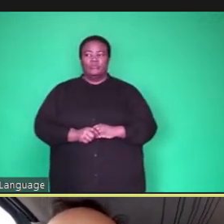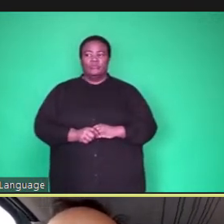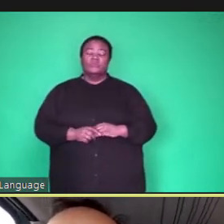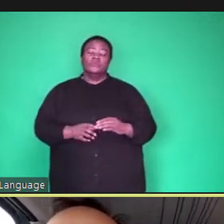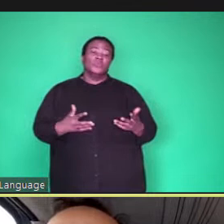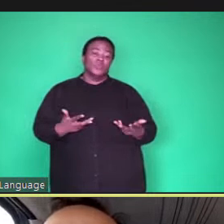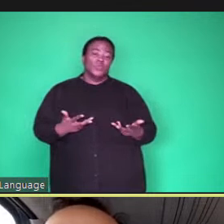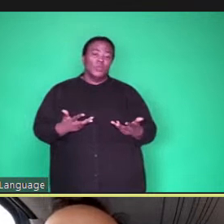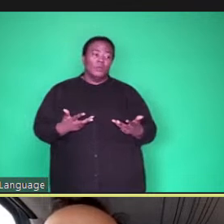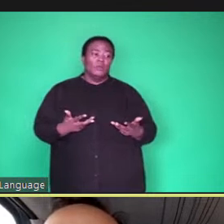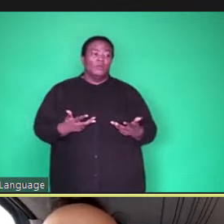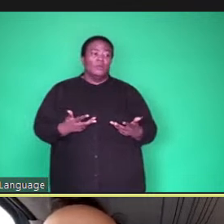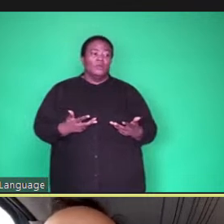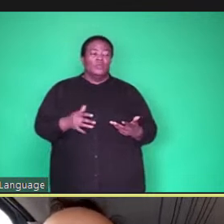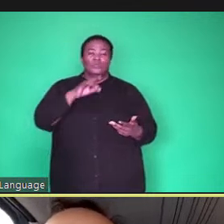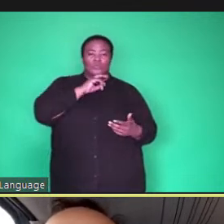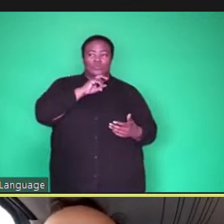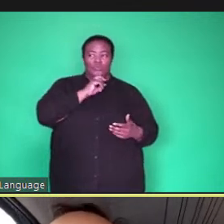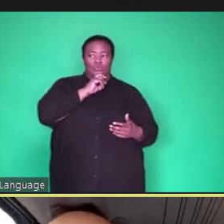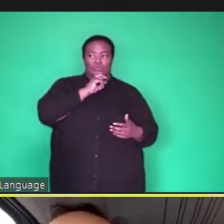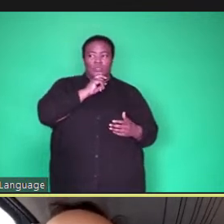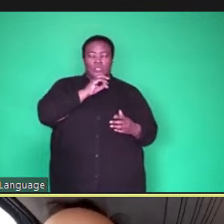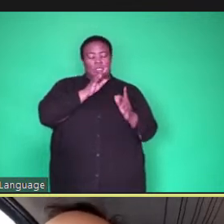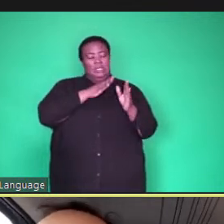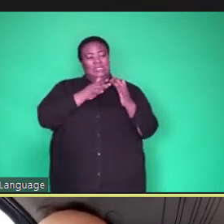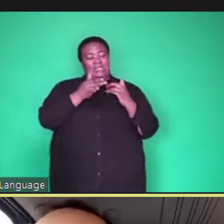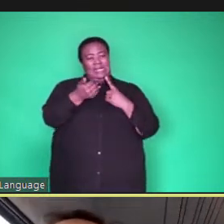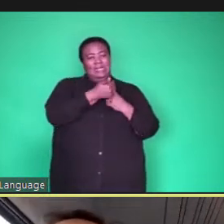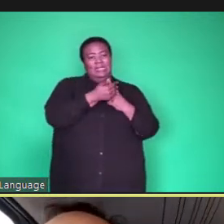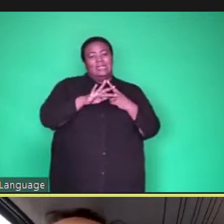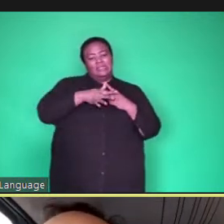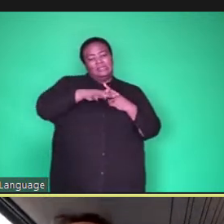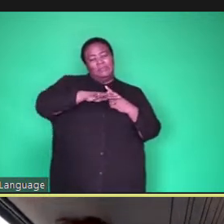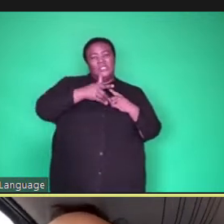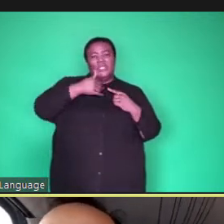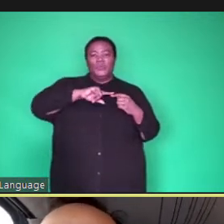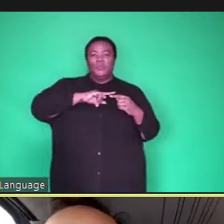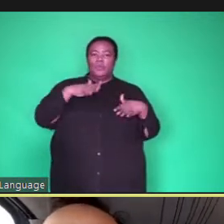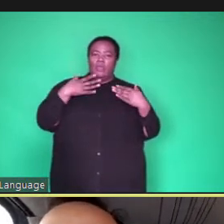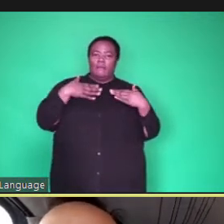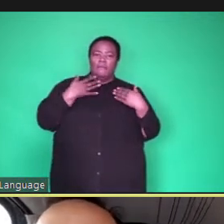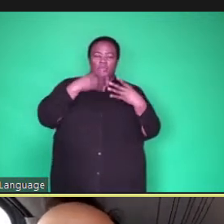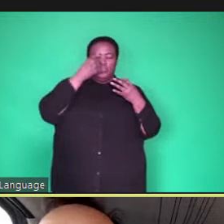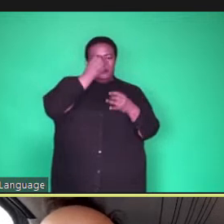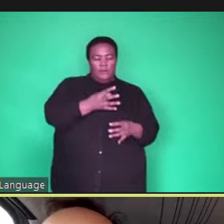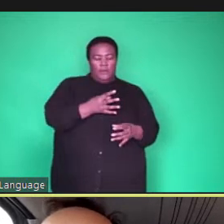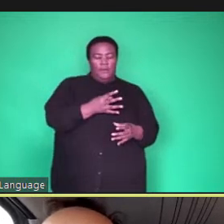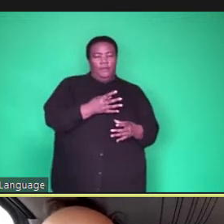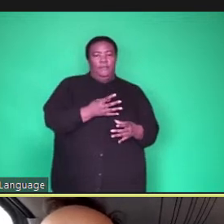So using the indirect estimation, we are pleased to inform you that actually